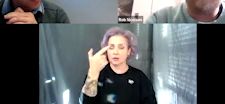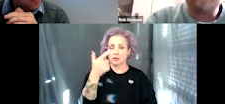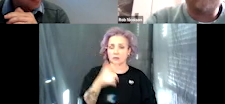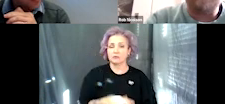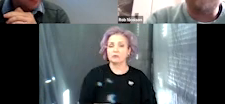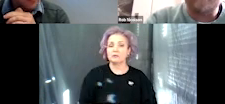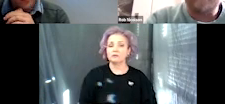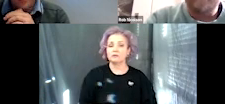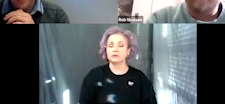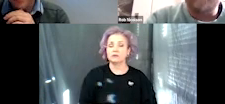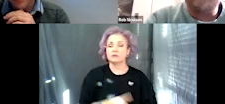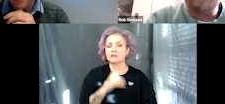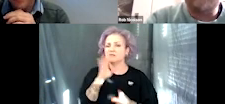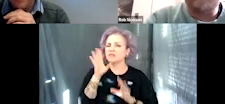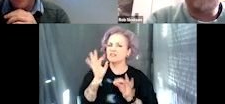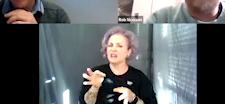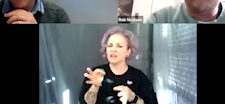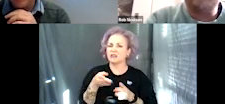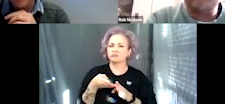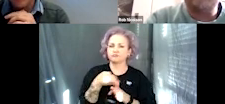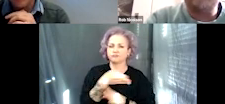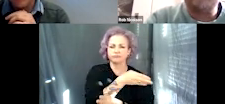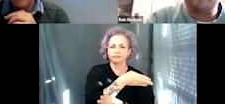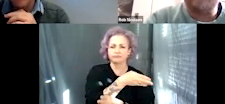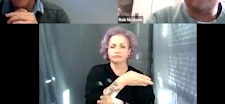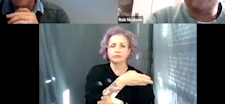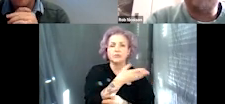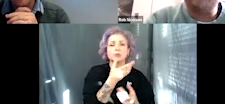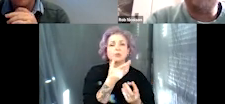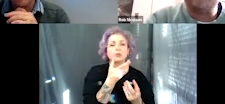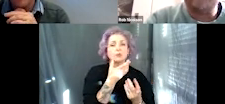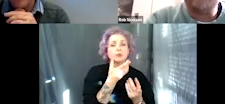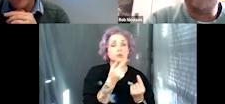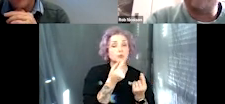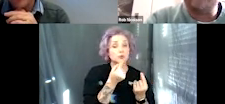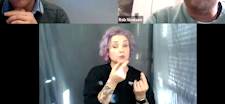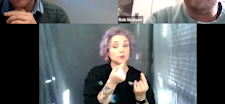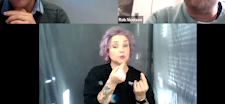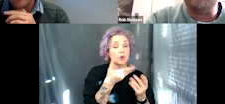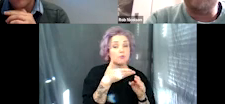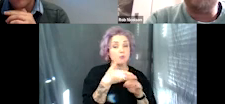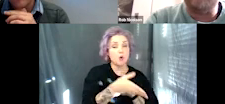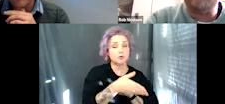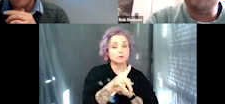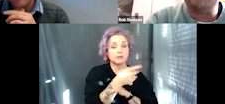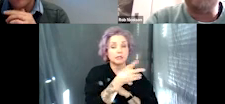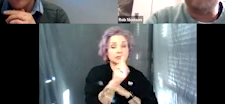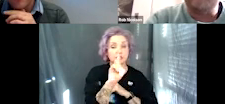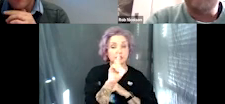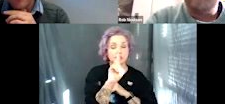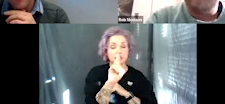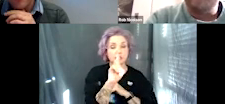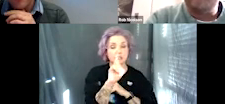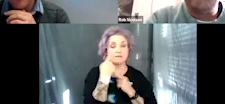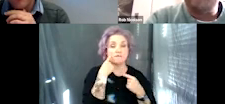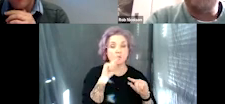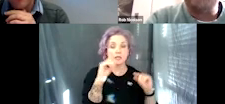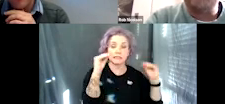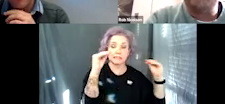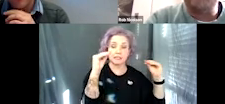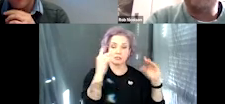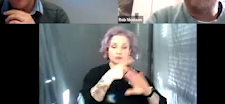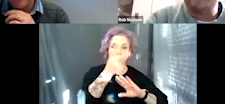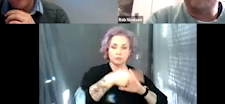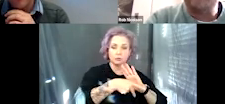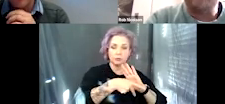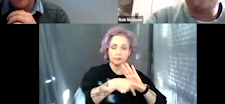from neuroscience slightly for a bit to complete a one-year postdoc position on a large-scale teaching program, a